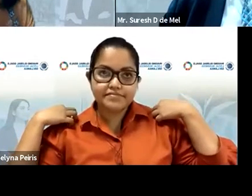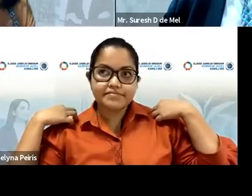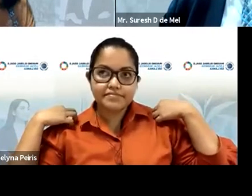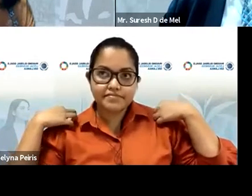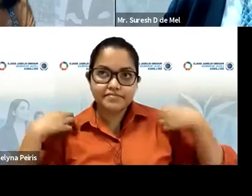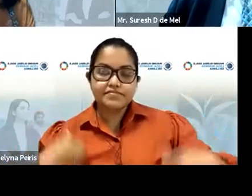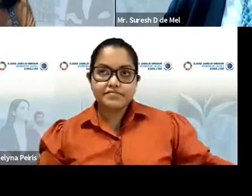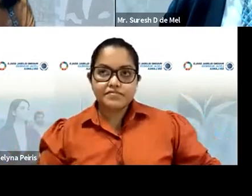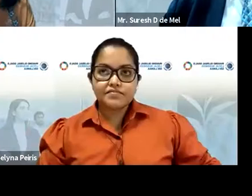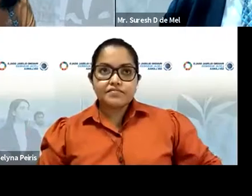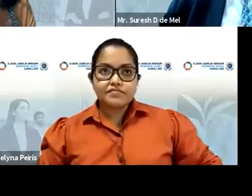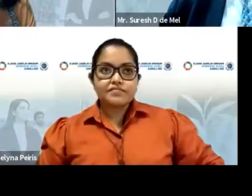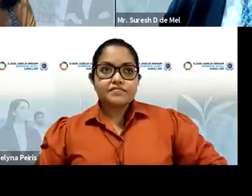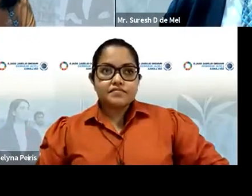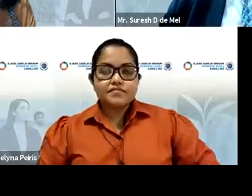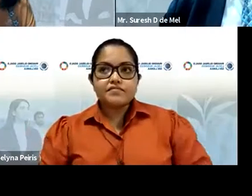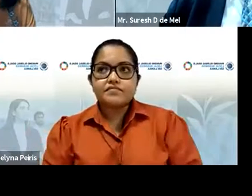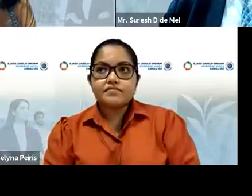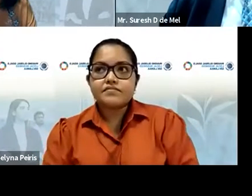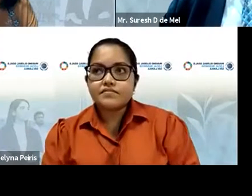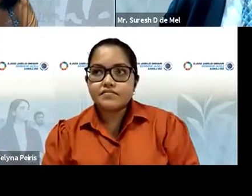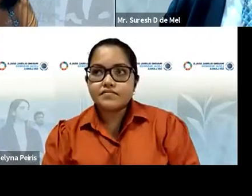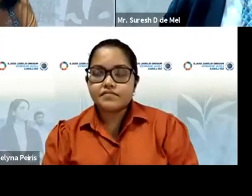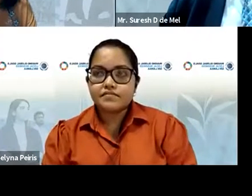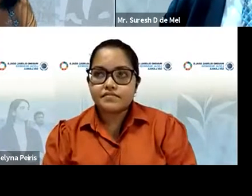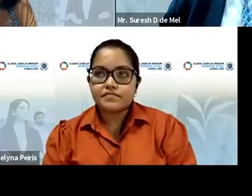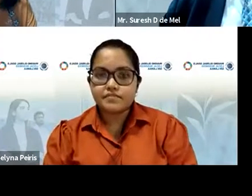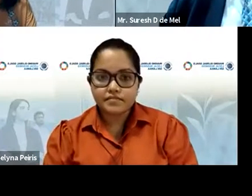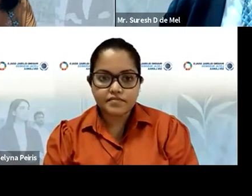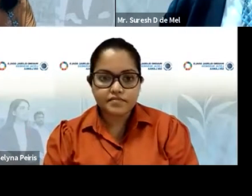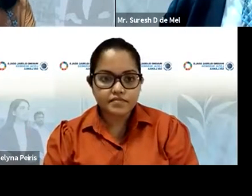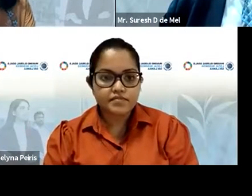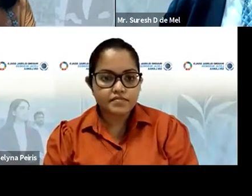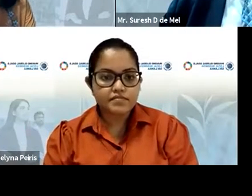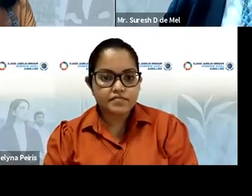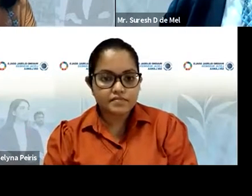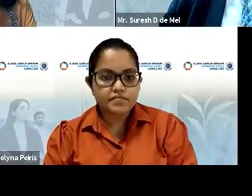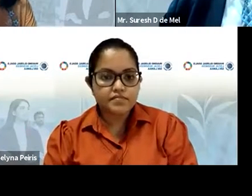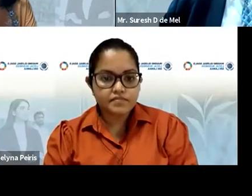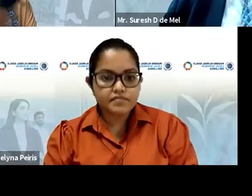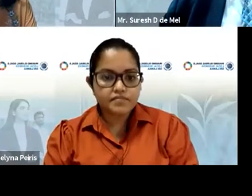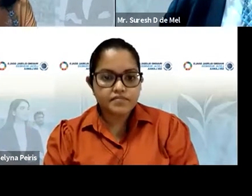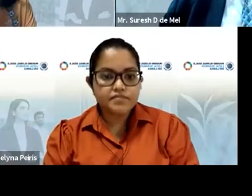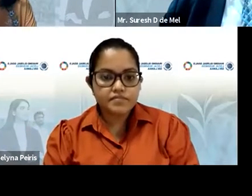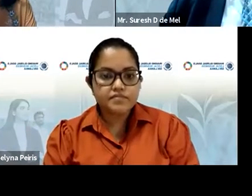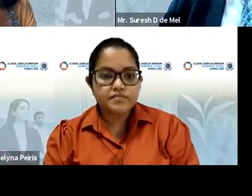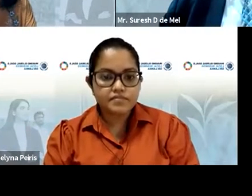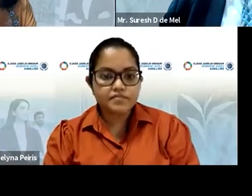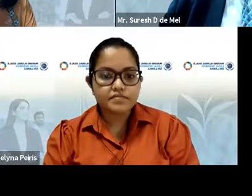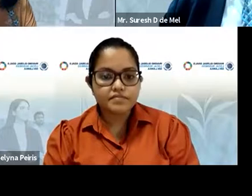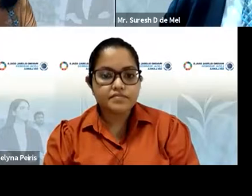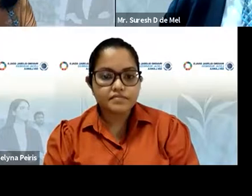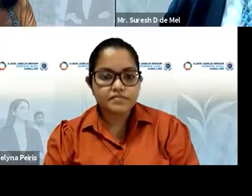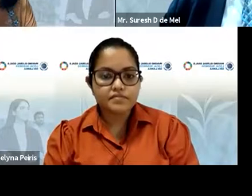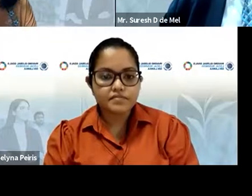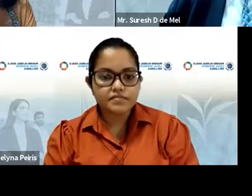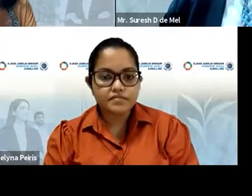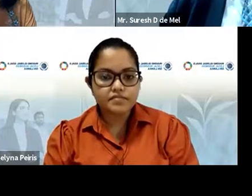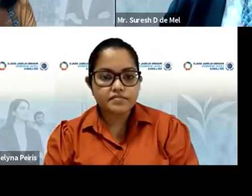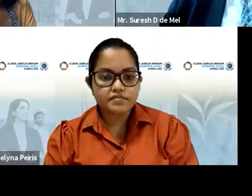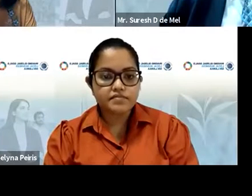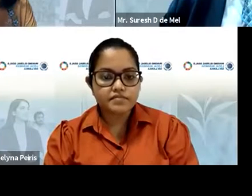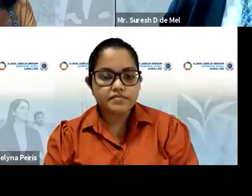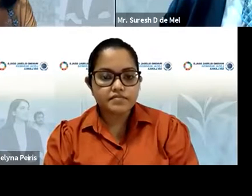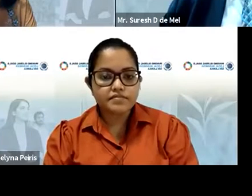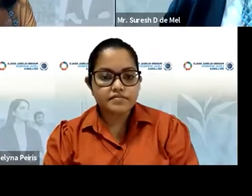key thing to keep in mind. And don't be afraid to change. And that's how we all can evolve. So